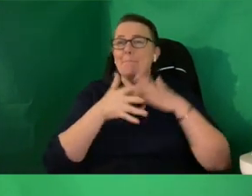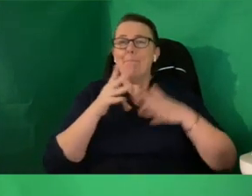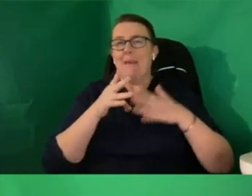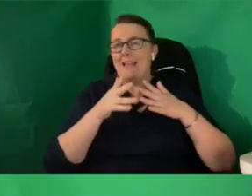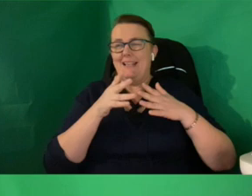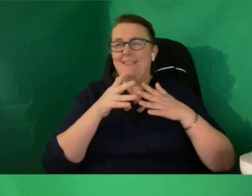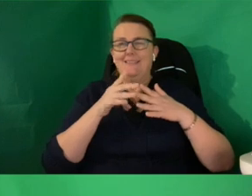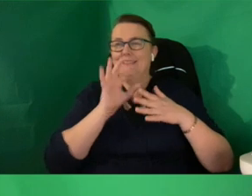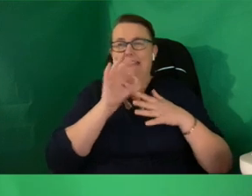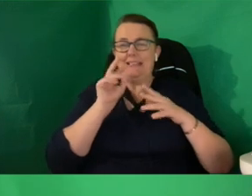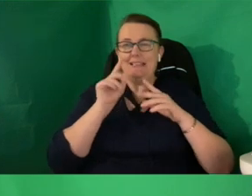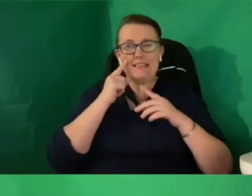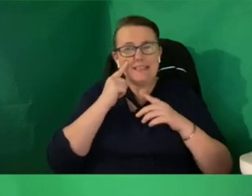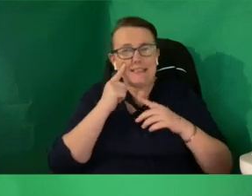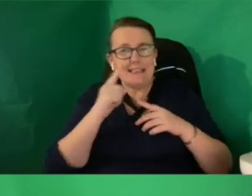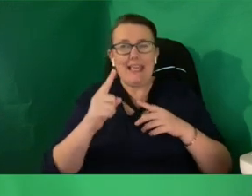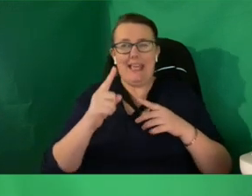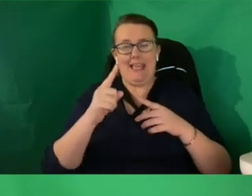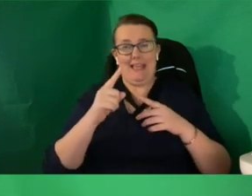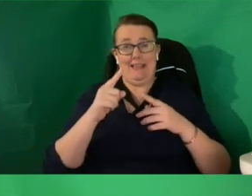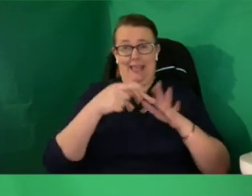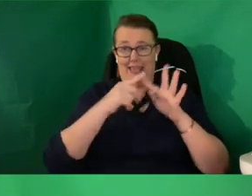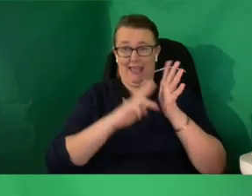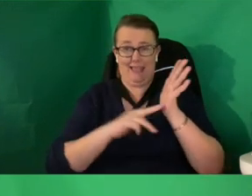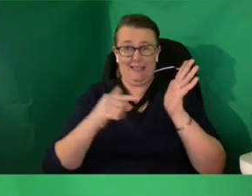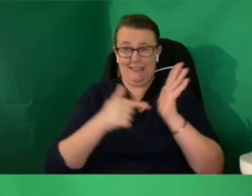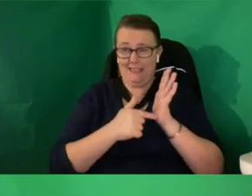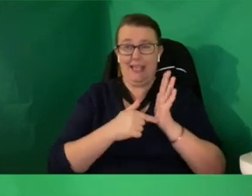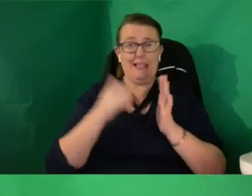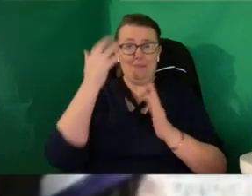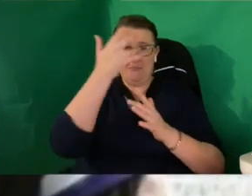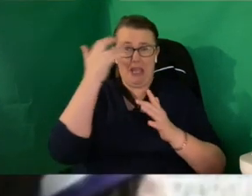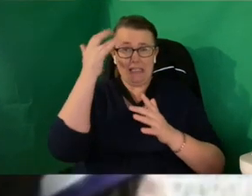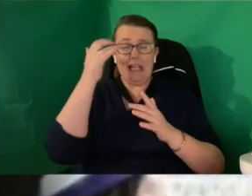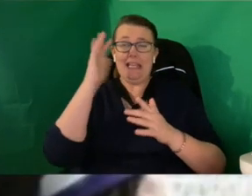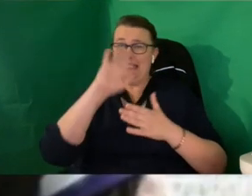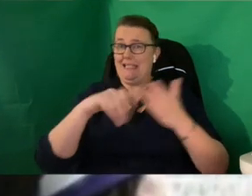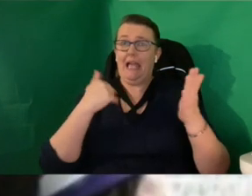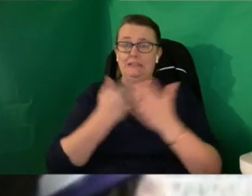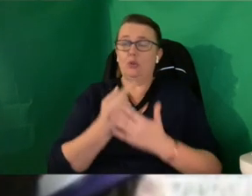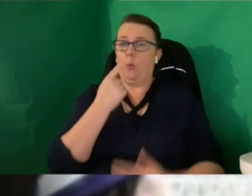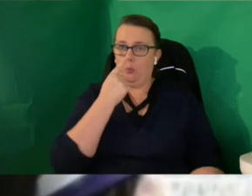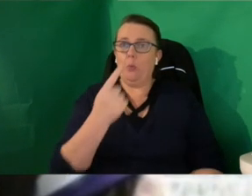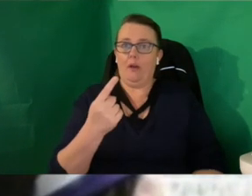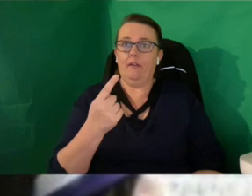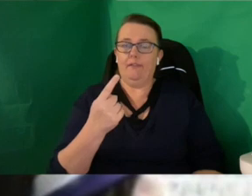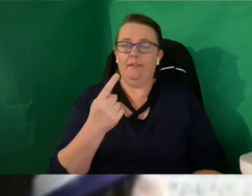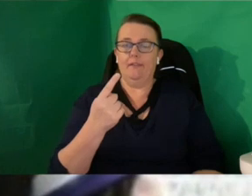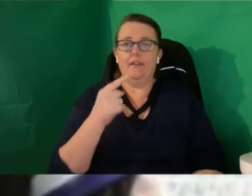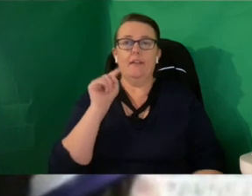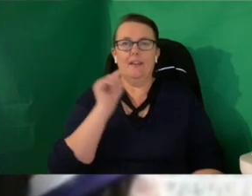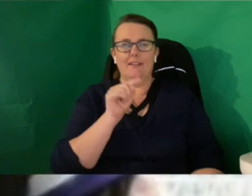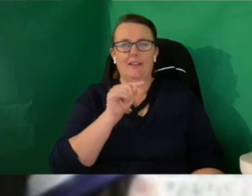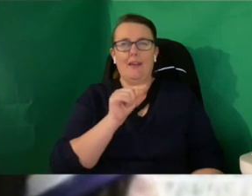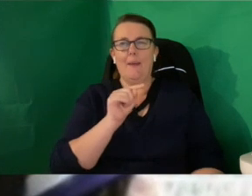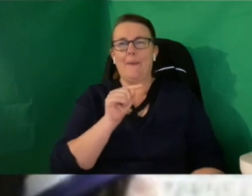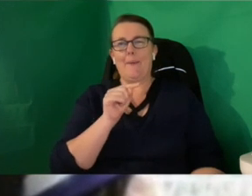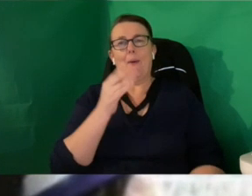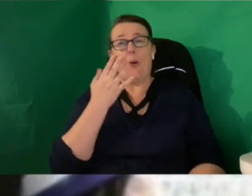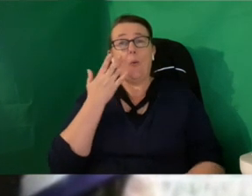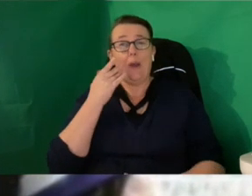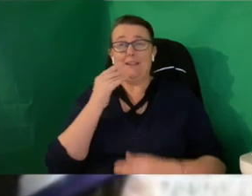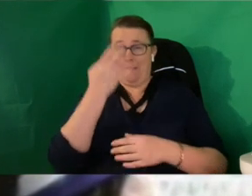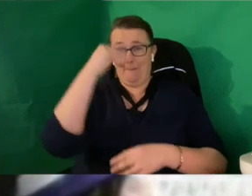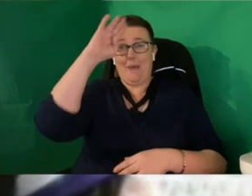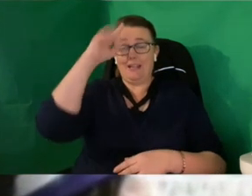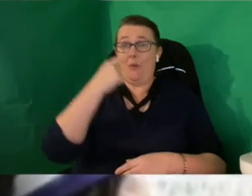ENT doctor until she was about 1 year old. So when she was 1, we went in and we saw